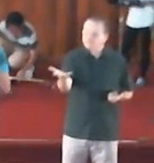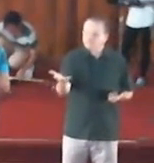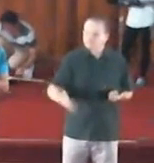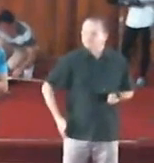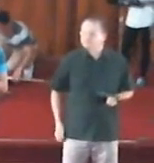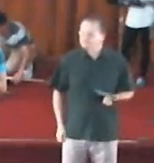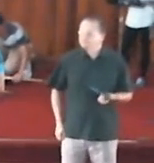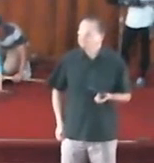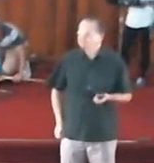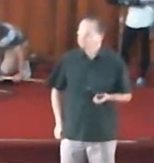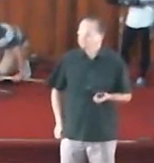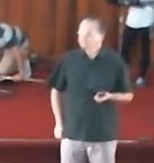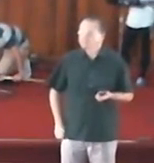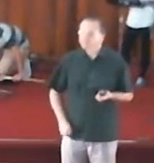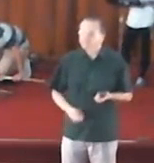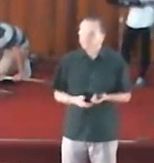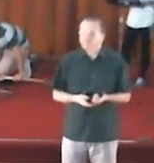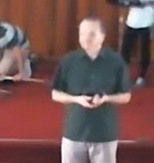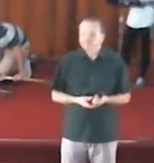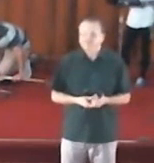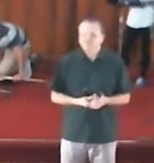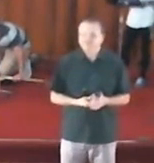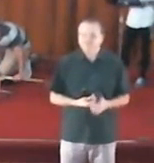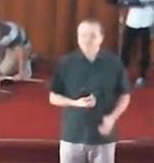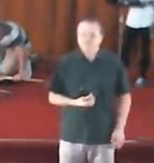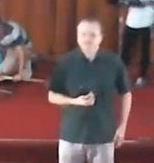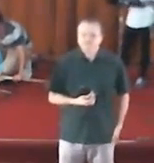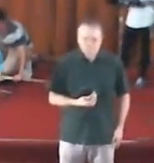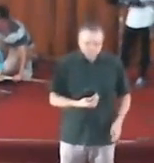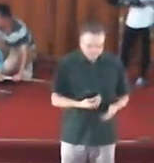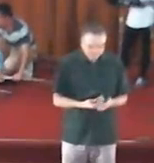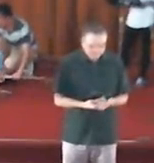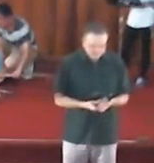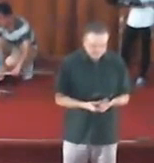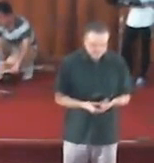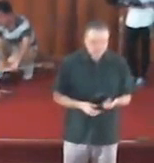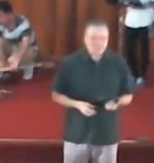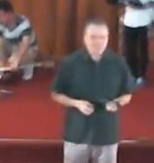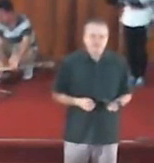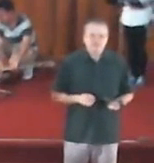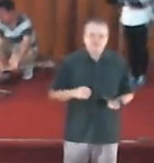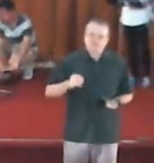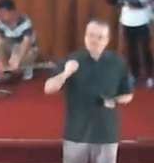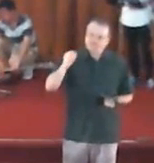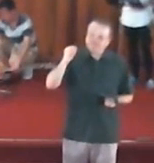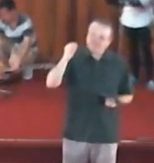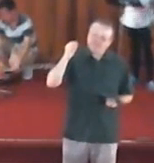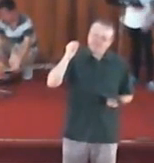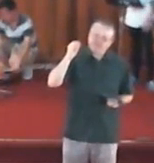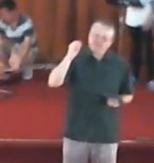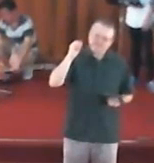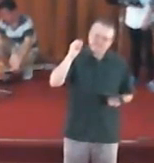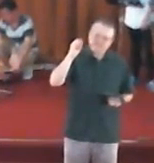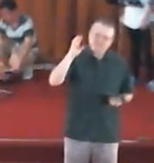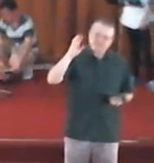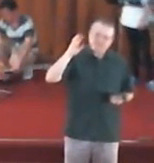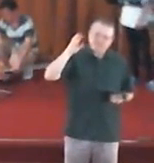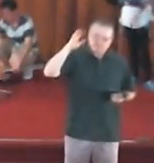temor. If God is telling you that you need to give him a certain fear. O tal vez te está diciendo tienes